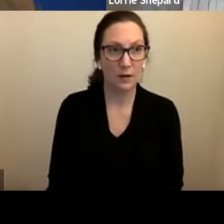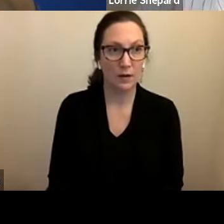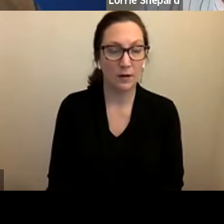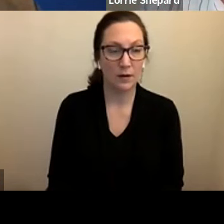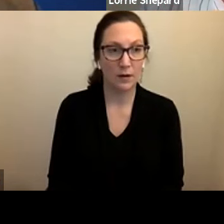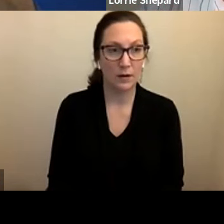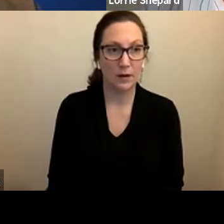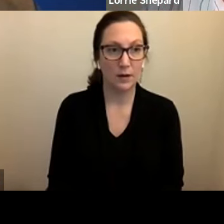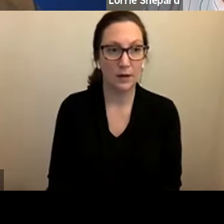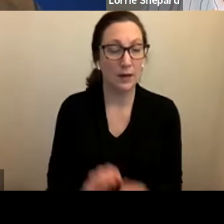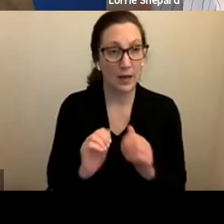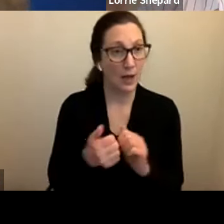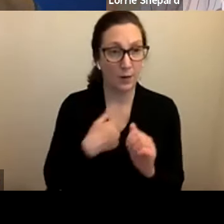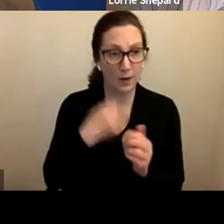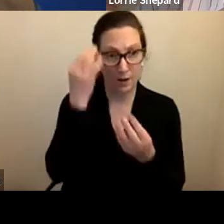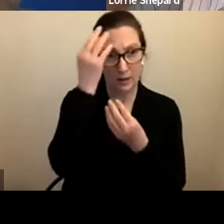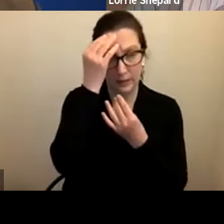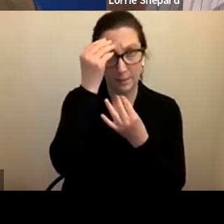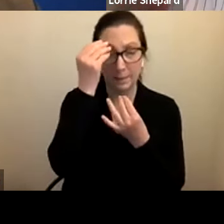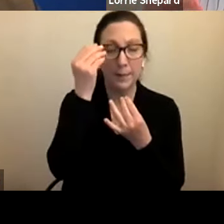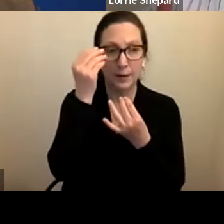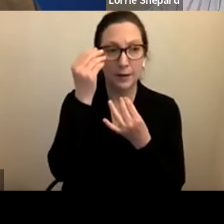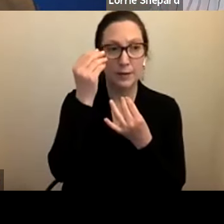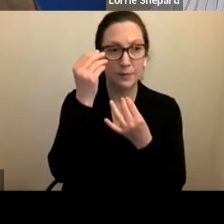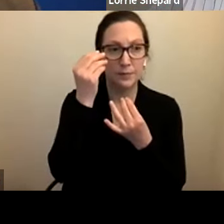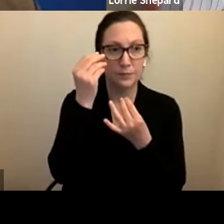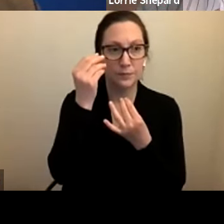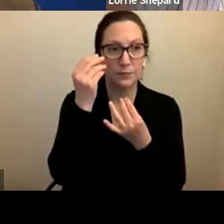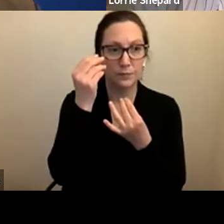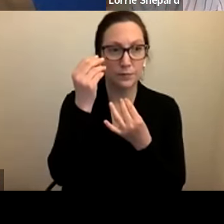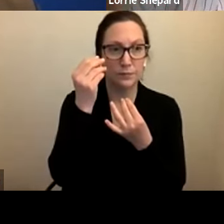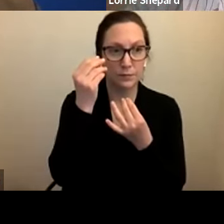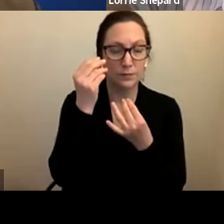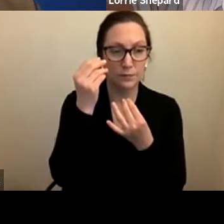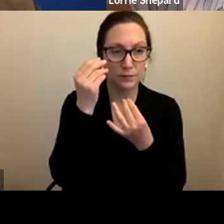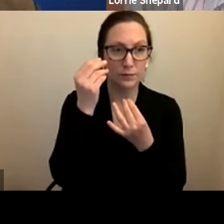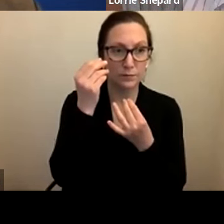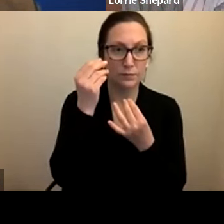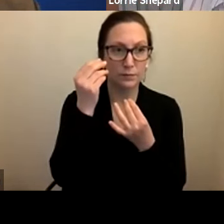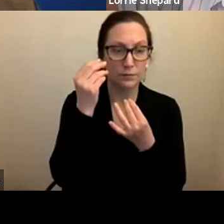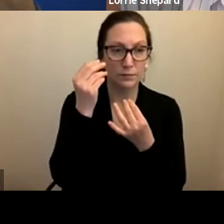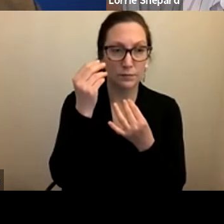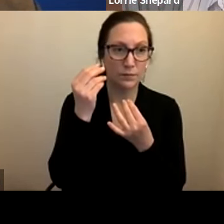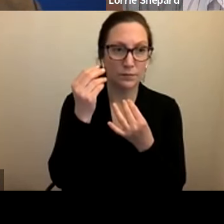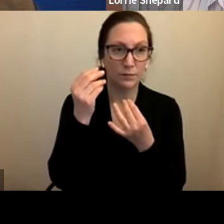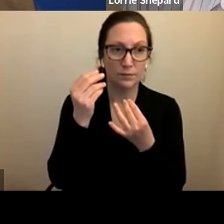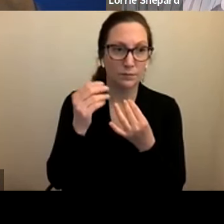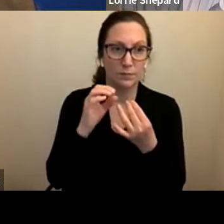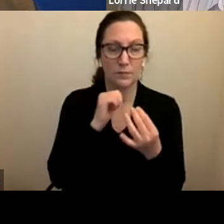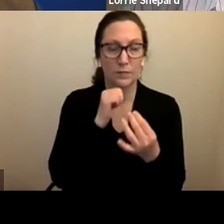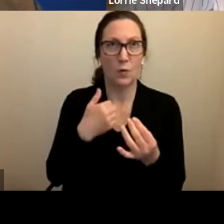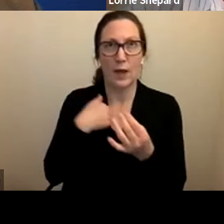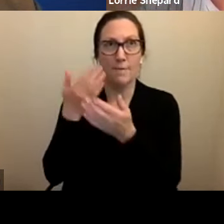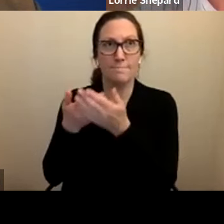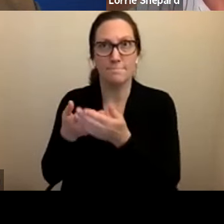of thinking about it. And it doesn't have the adamancy of there's this many studies. Don't